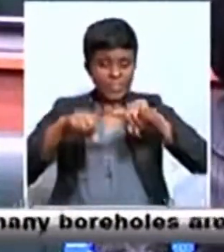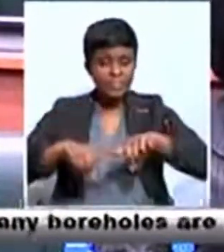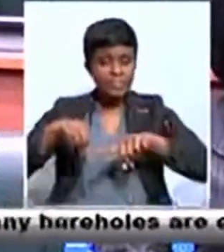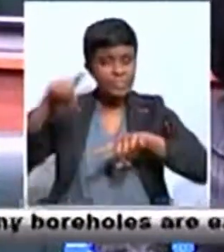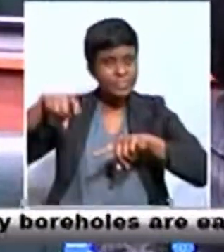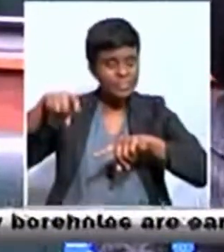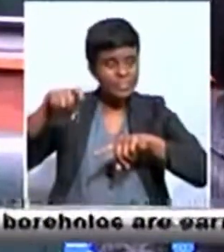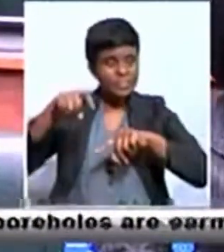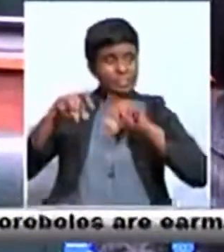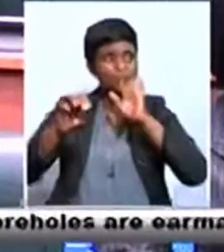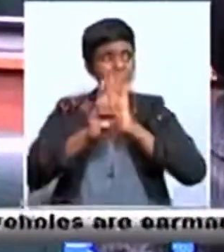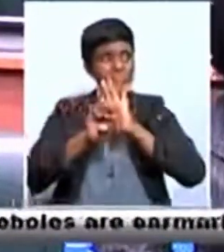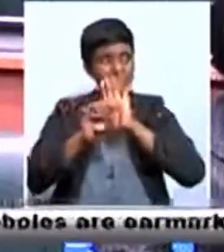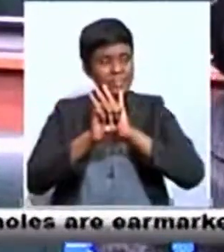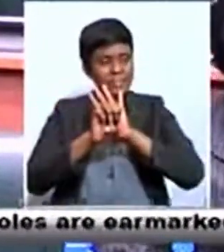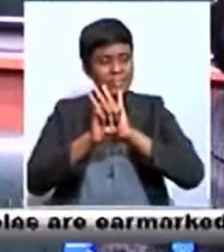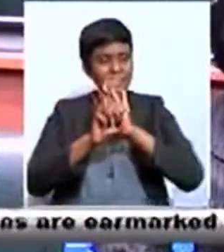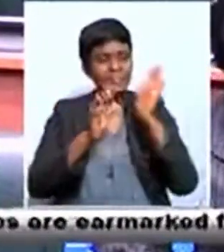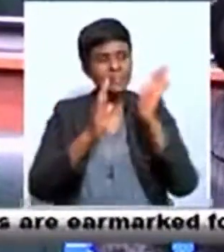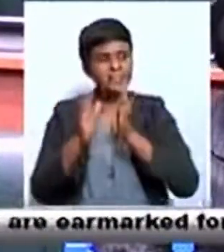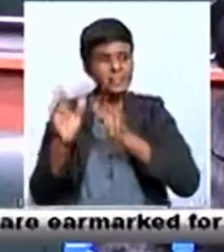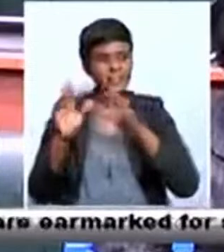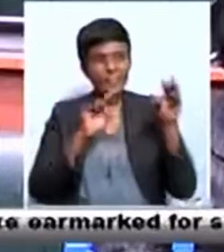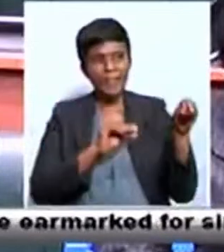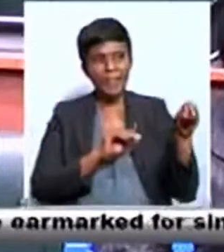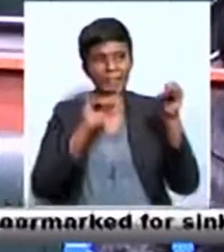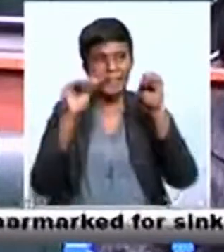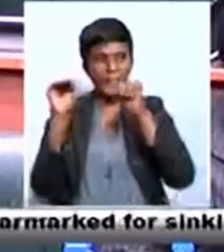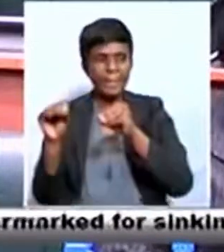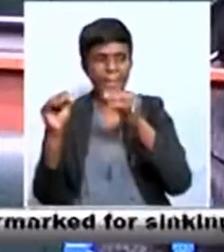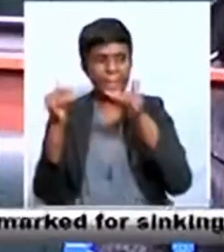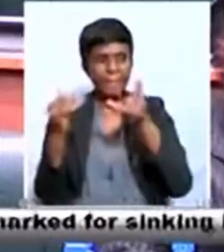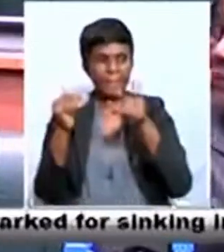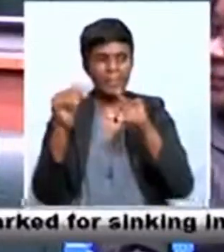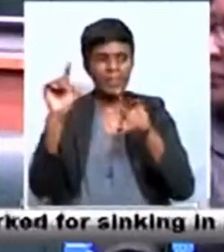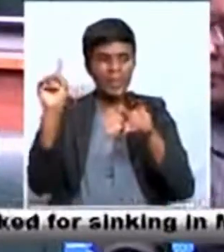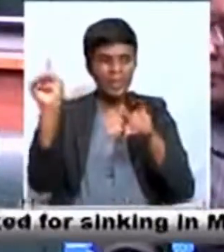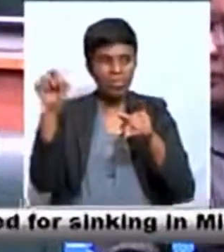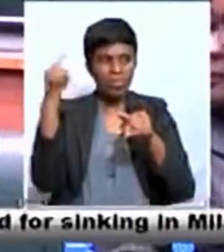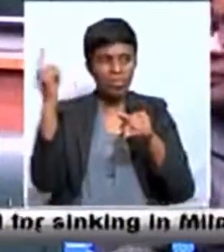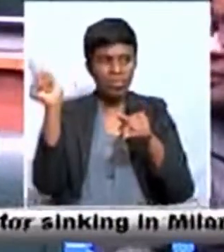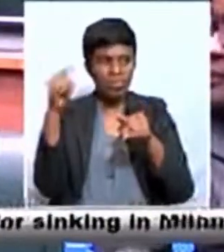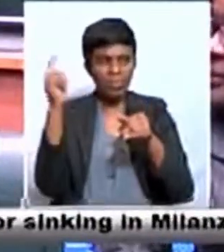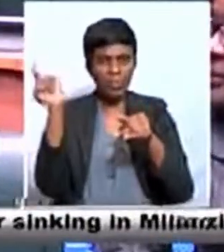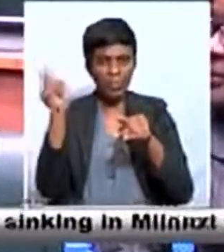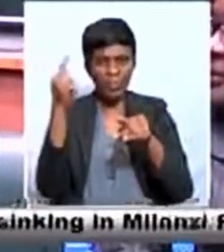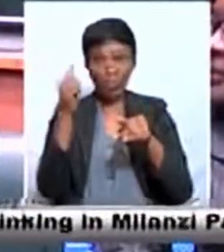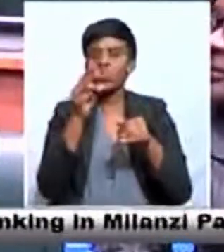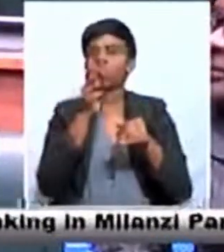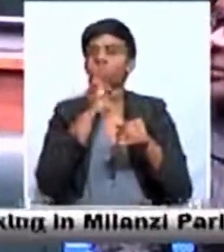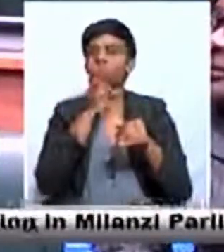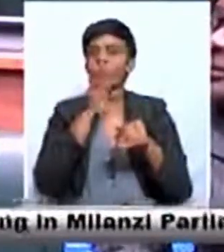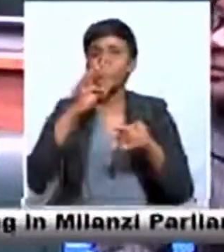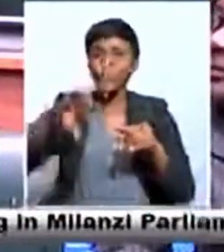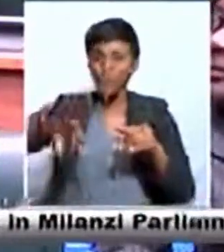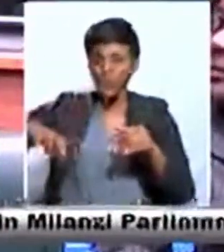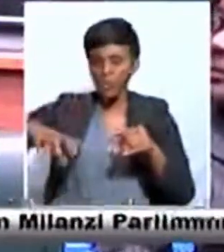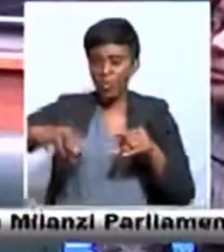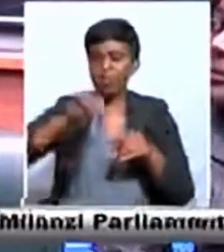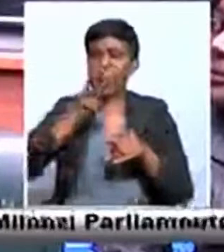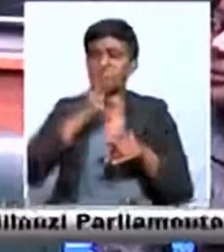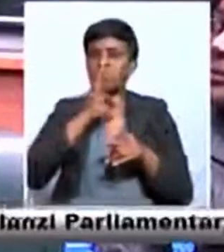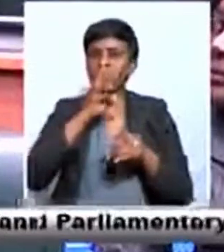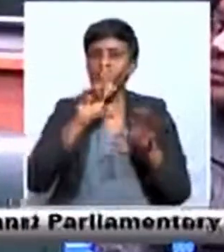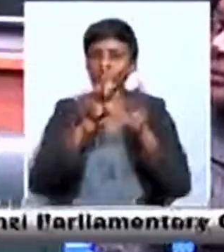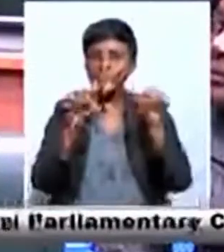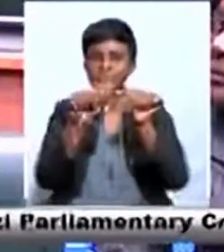example, it's desirable to migrate to the reticulated system, a pipe-to-water system, in an